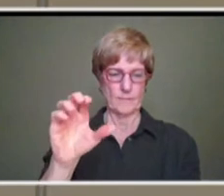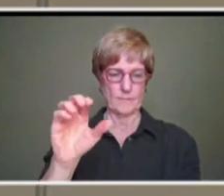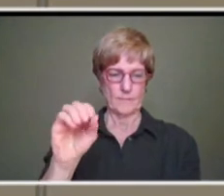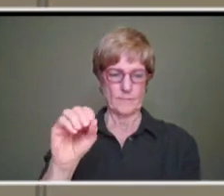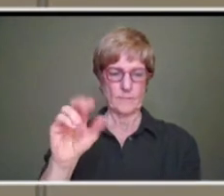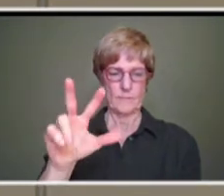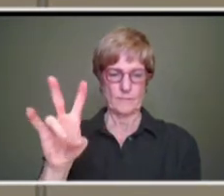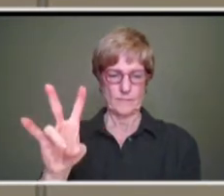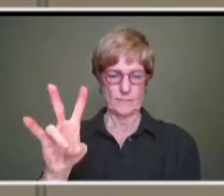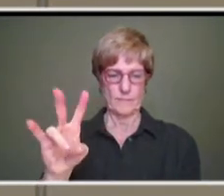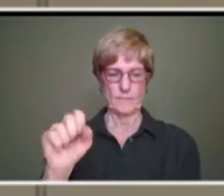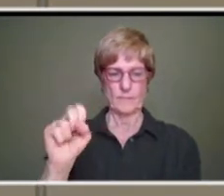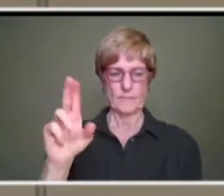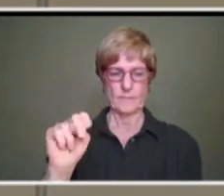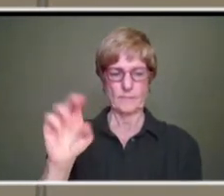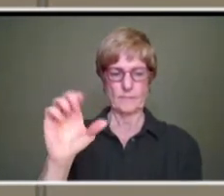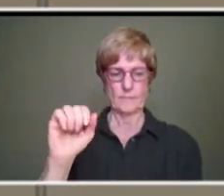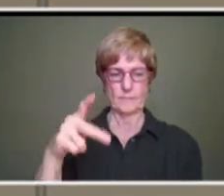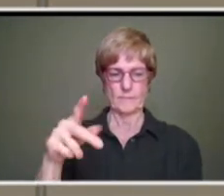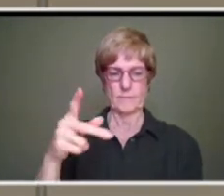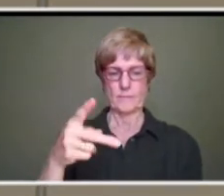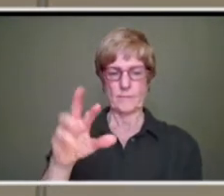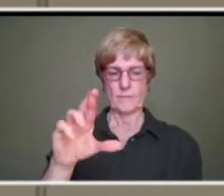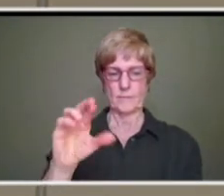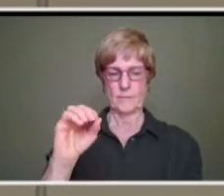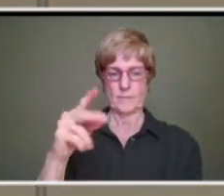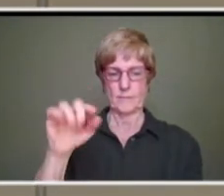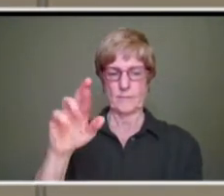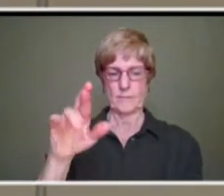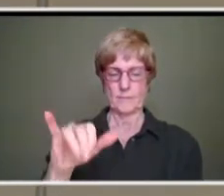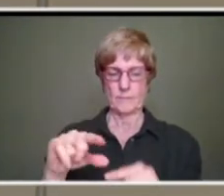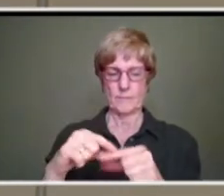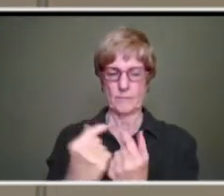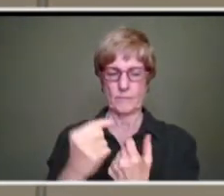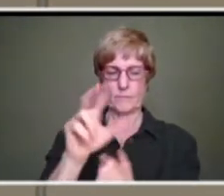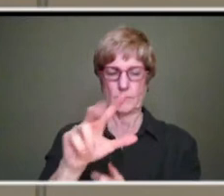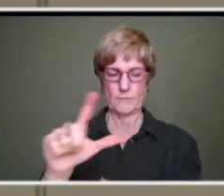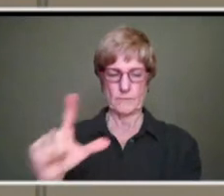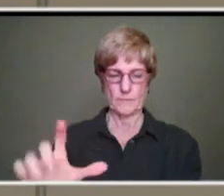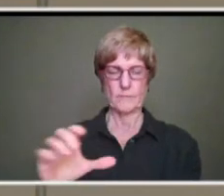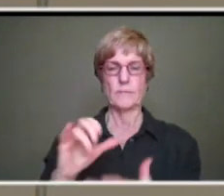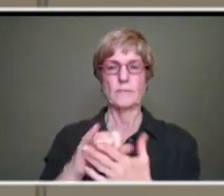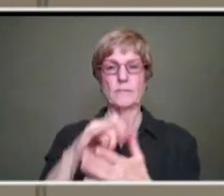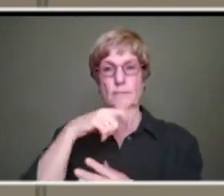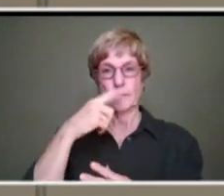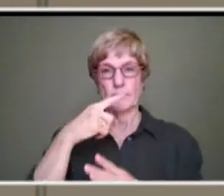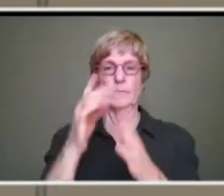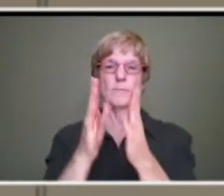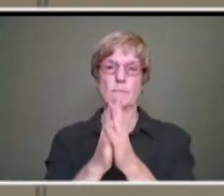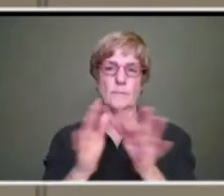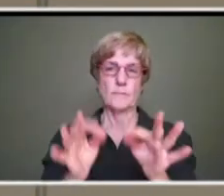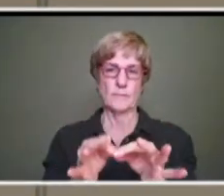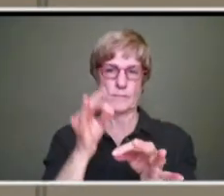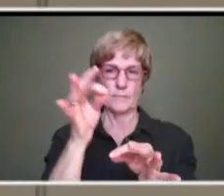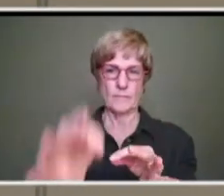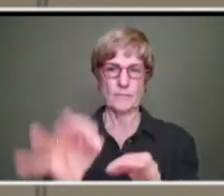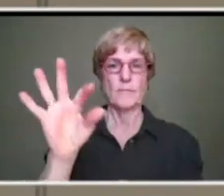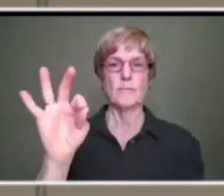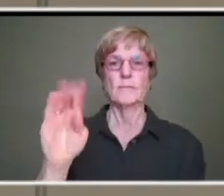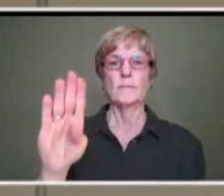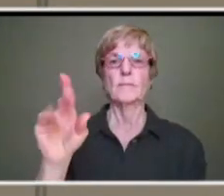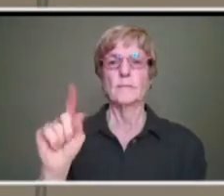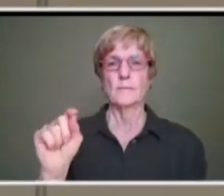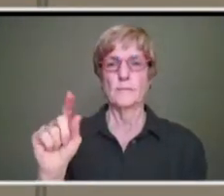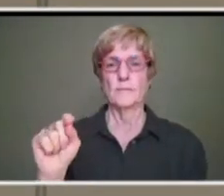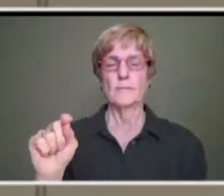uh-037 by suncap Property Group LLC um is a hearing that is requesting deferral until February 20th